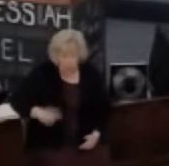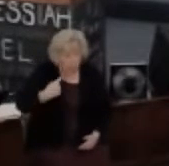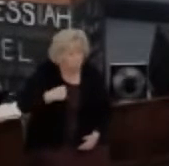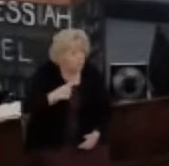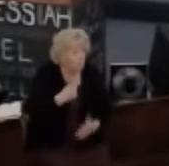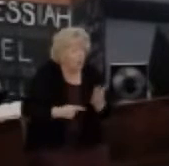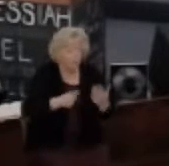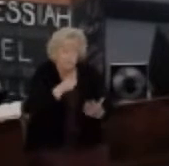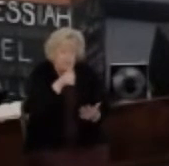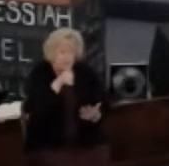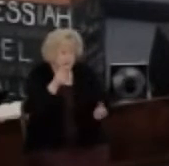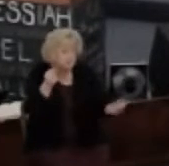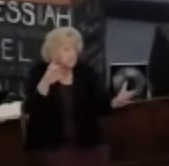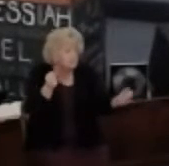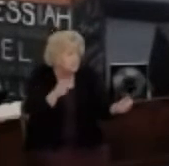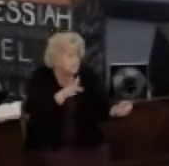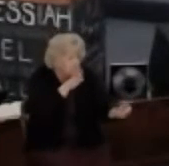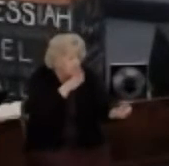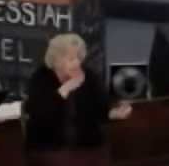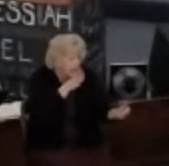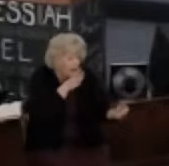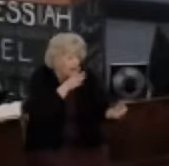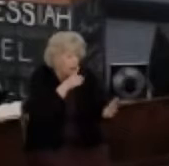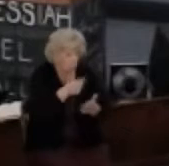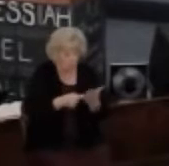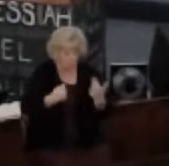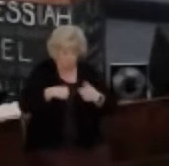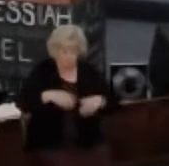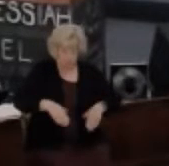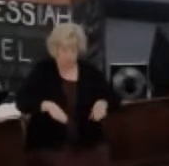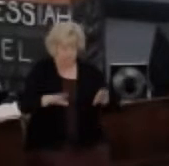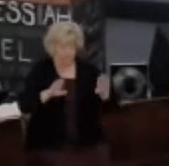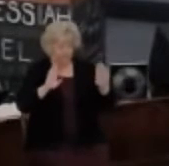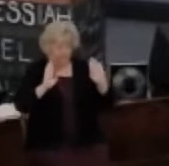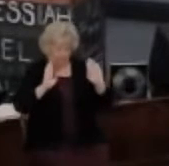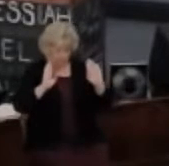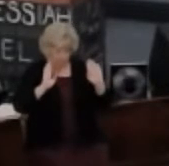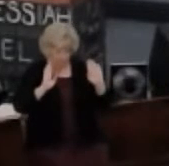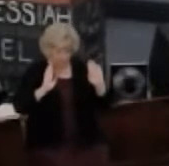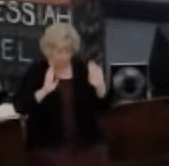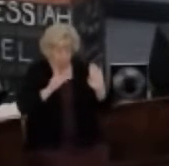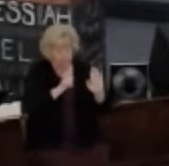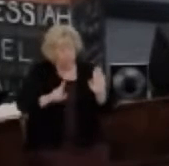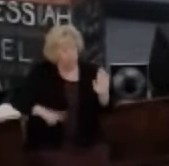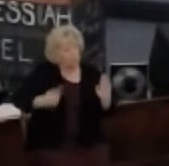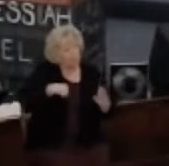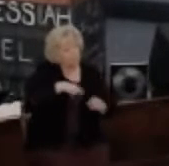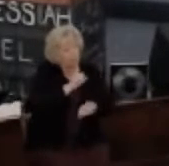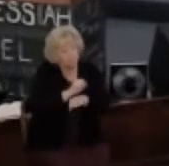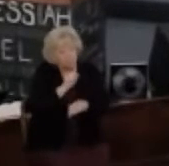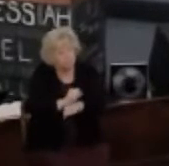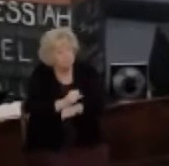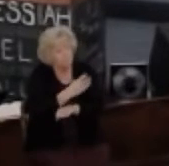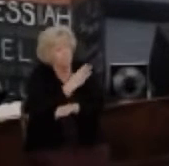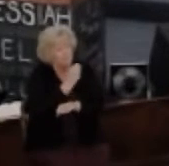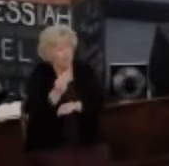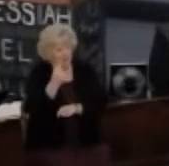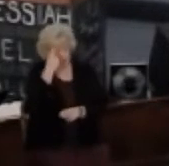what we save as well as what we sacrifice. He must be Lord of our careers as well as our